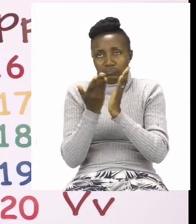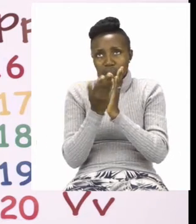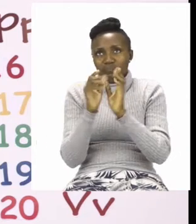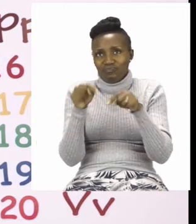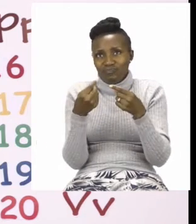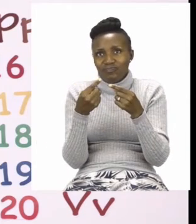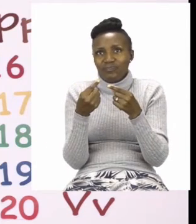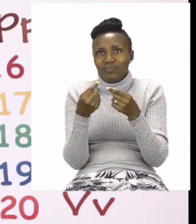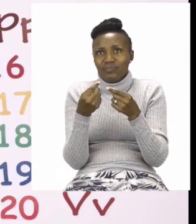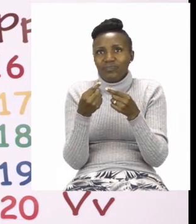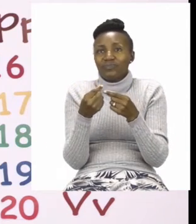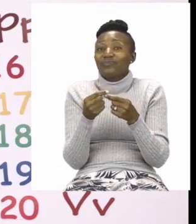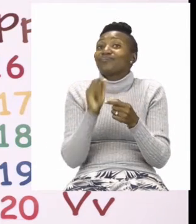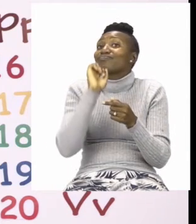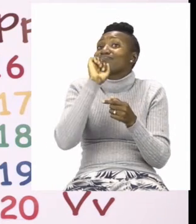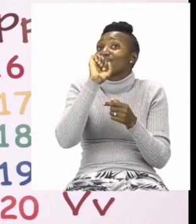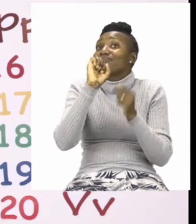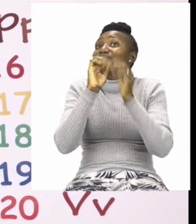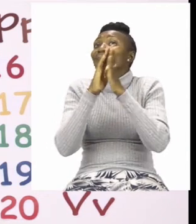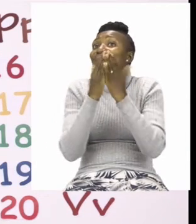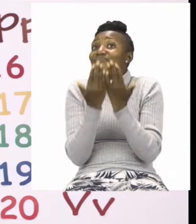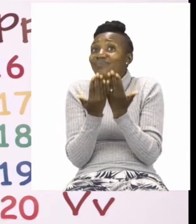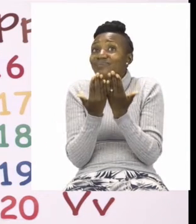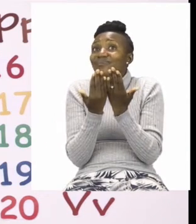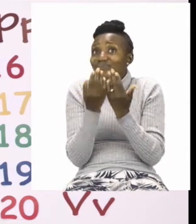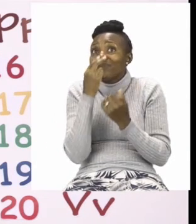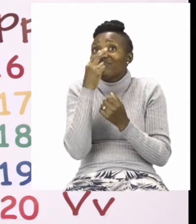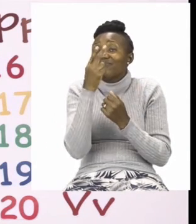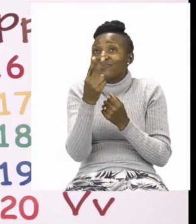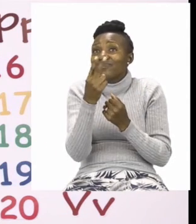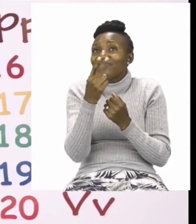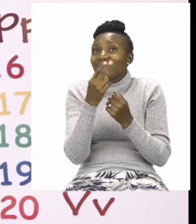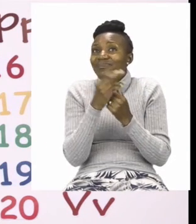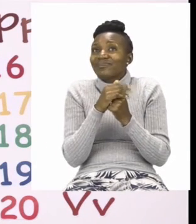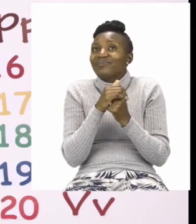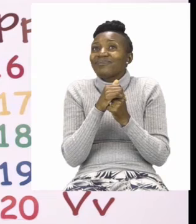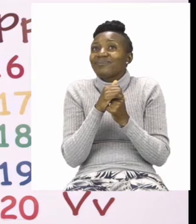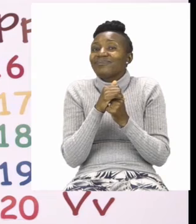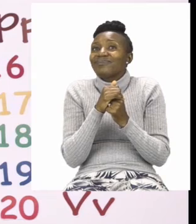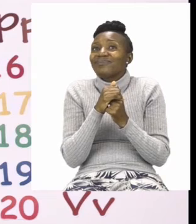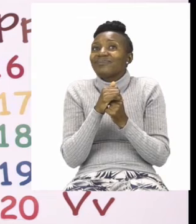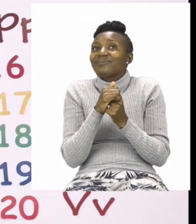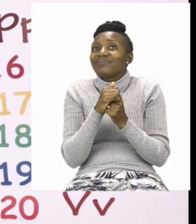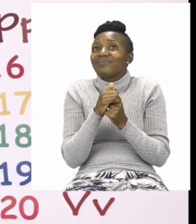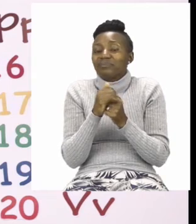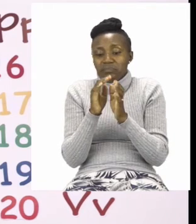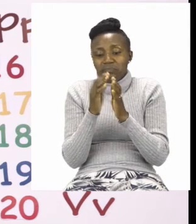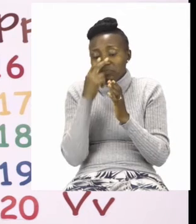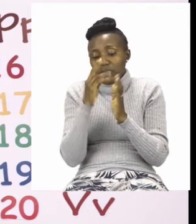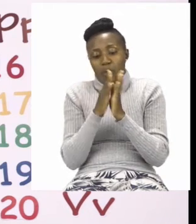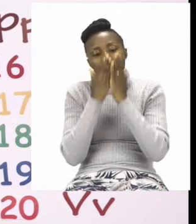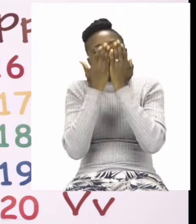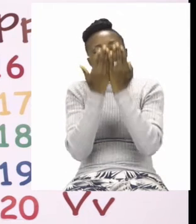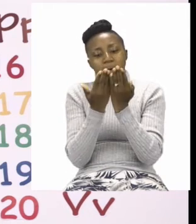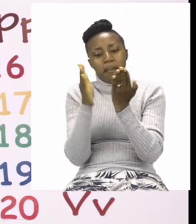in your page is the first one that you can see, where the pages are opened.